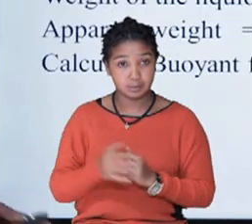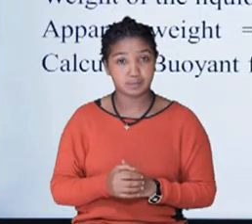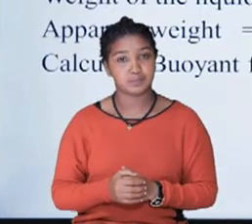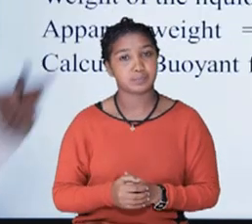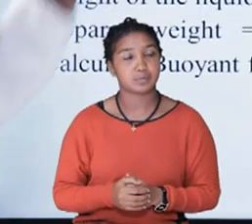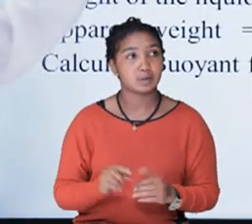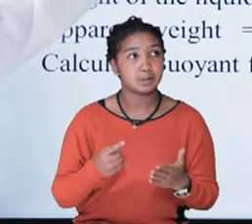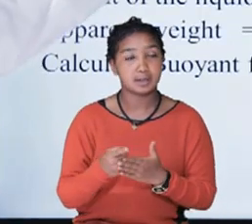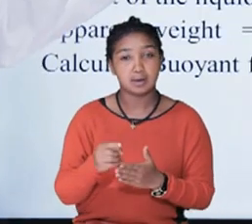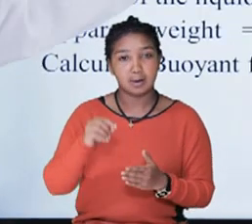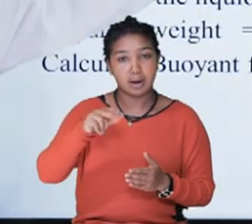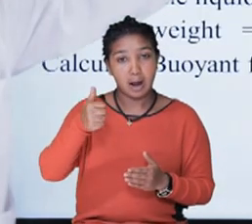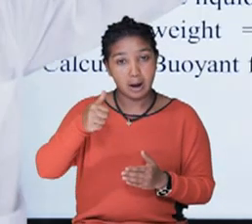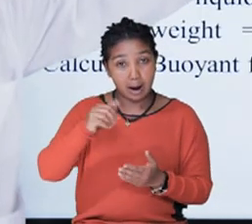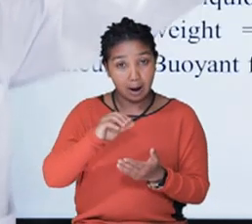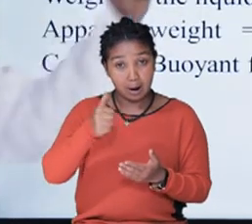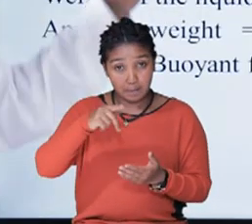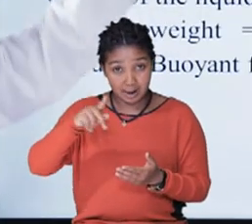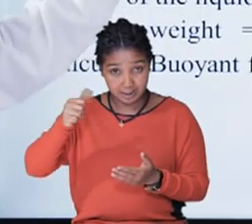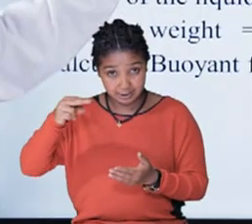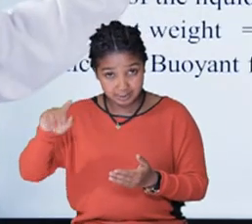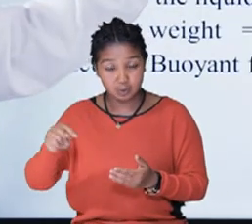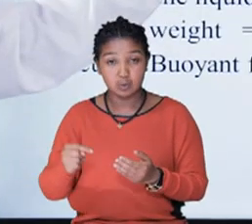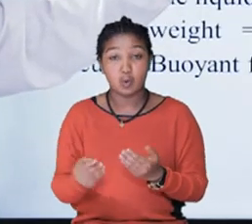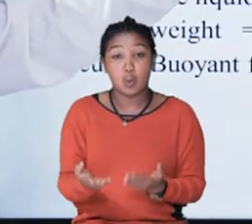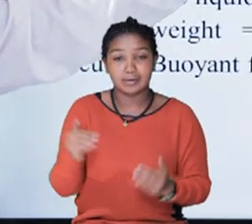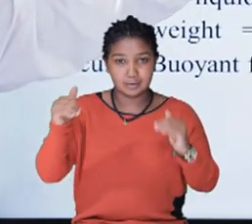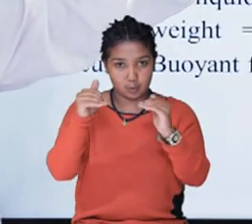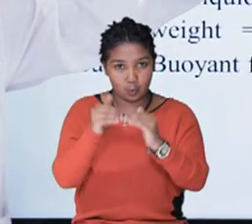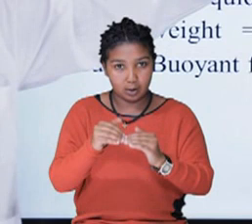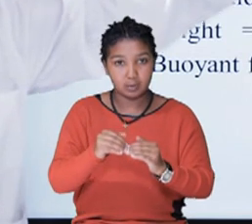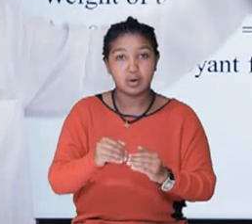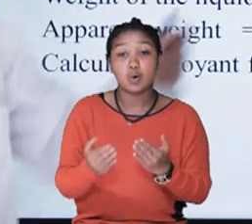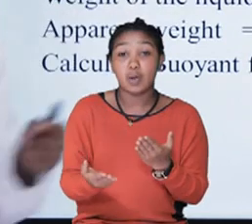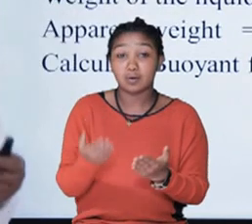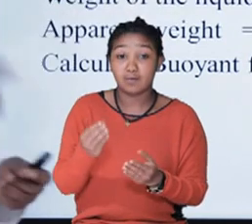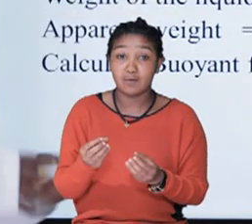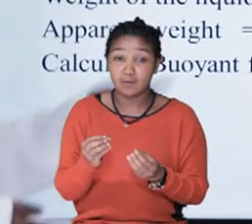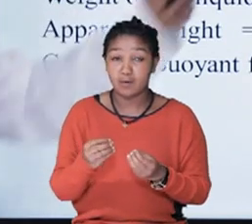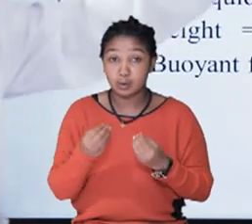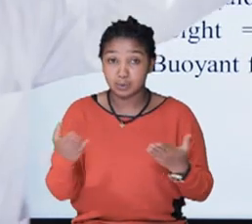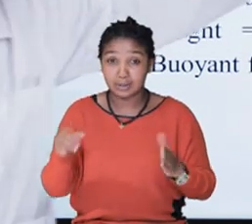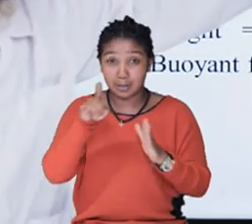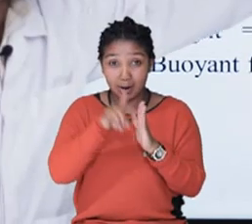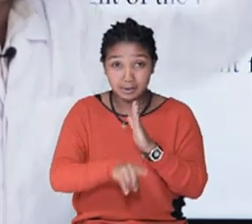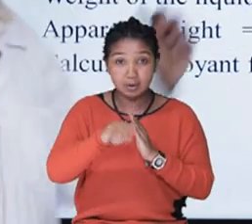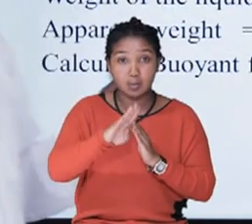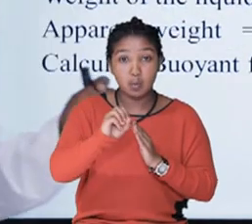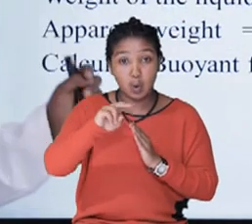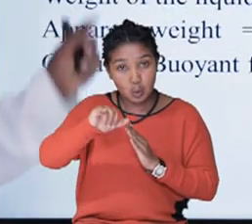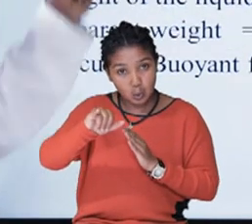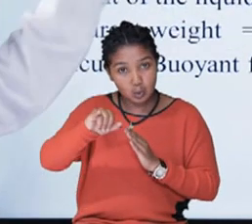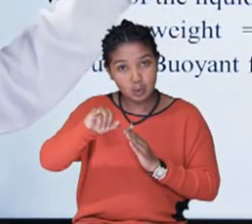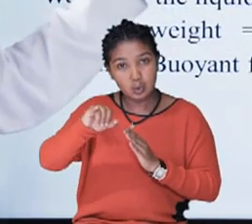Student, the apparent weight can be calculated as apparent weight is equal to weight of an object minus buoyant